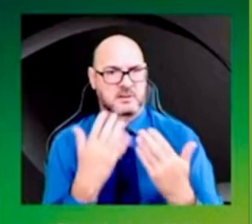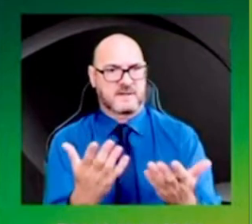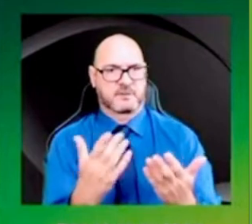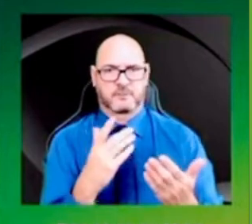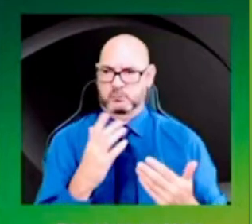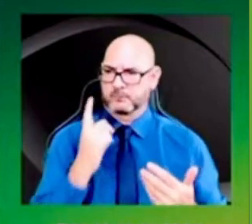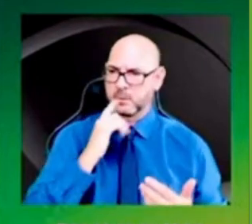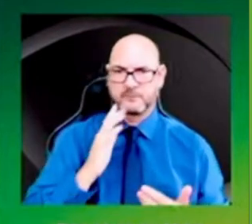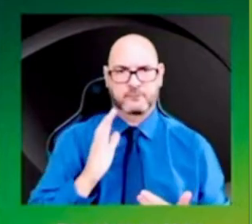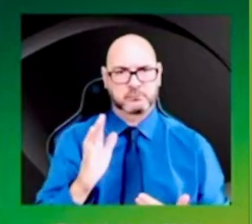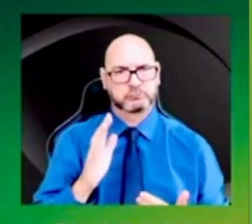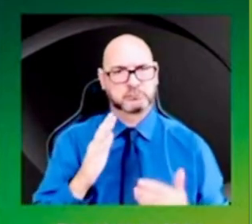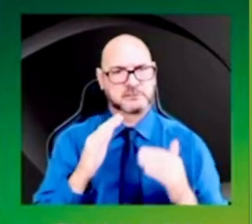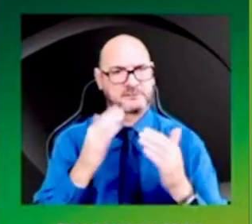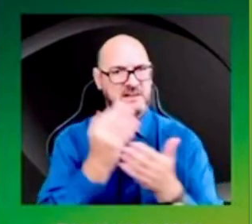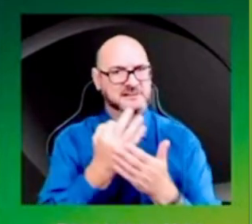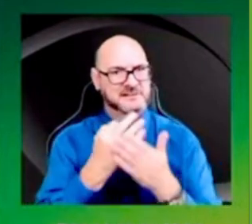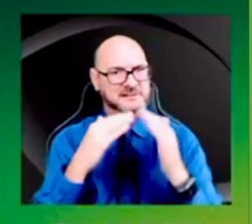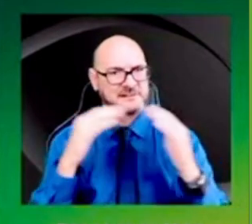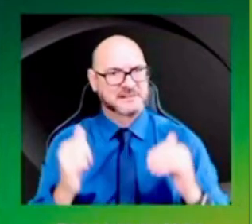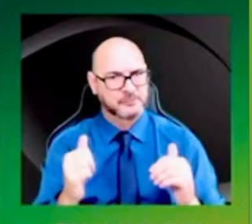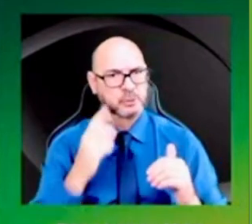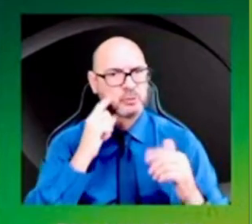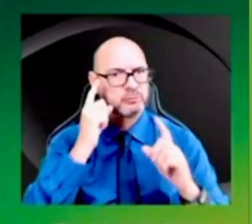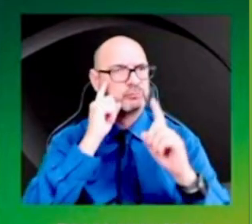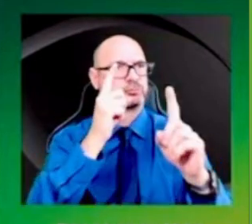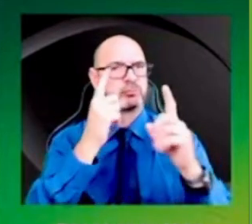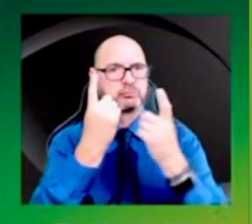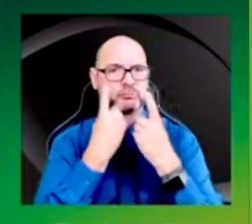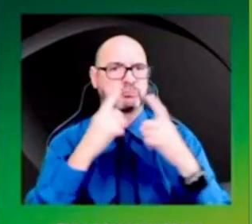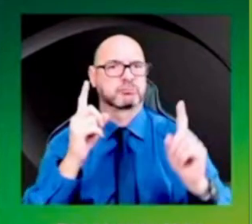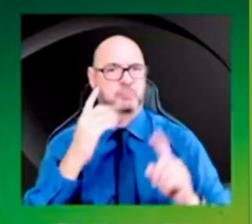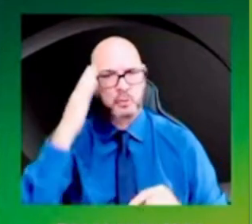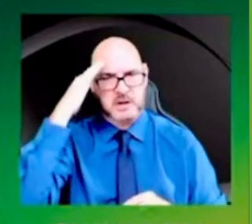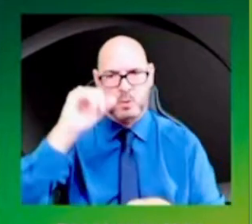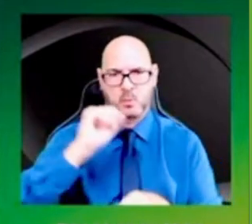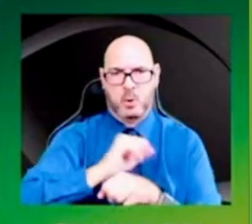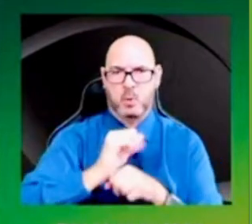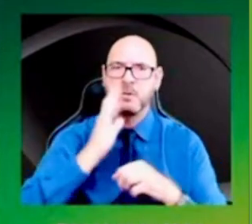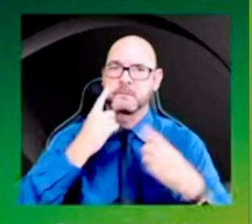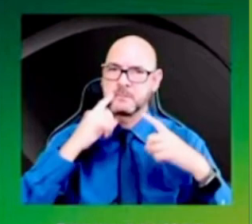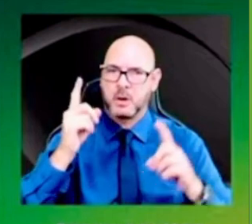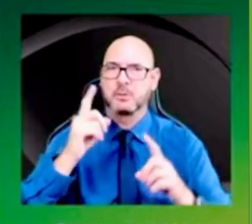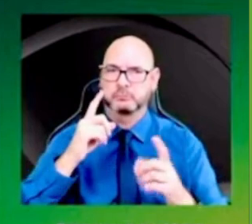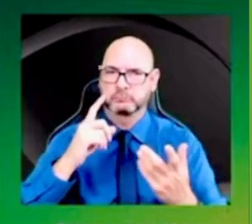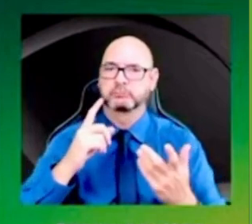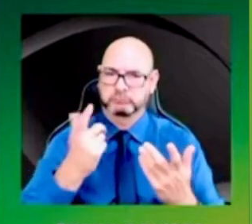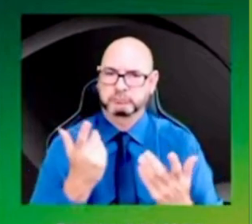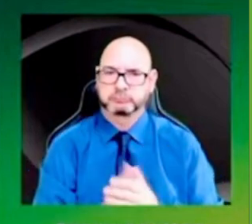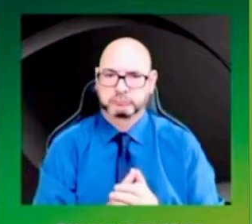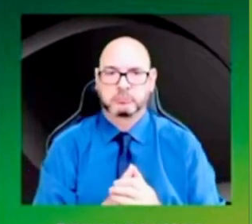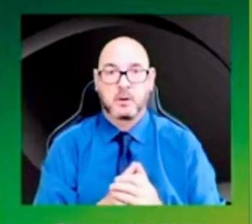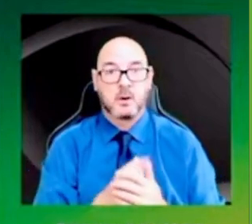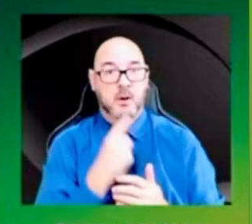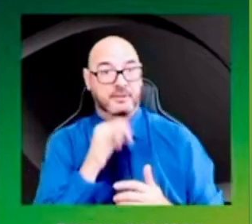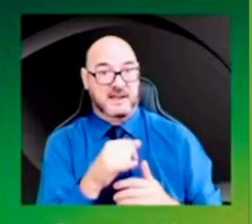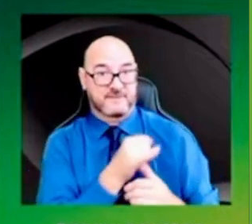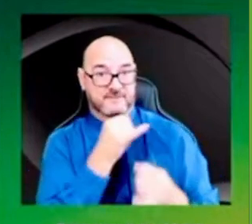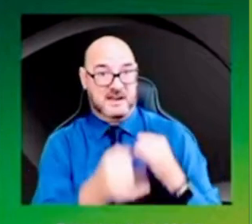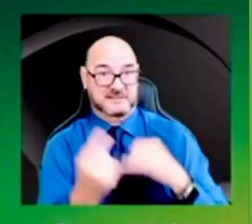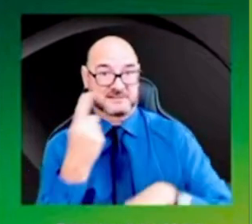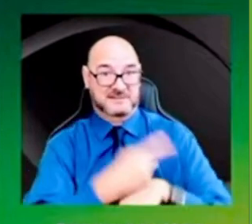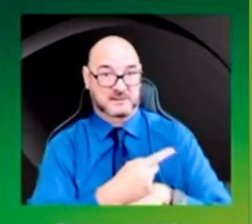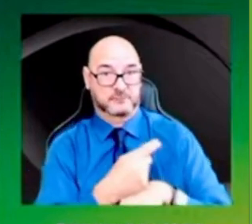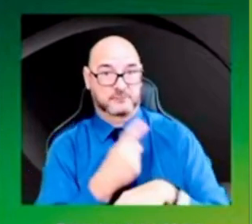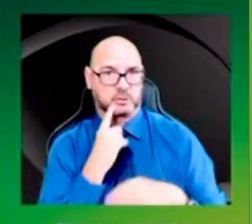works. We know this approach works. So now, on my final day on the continent, for now, I